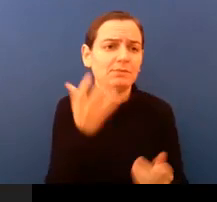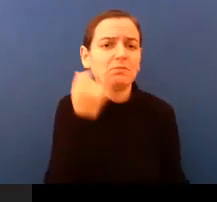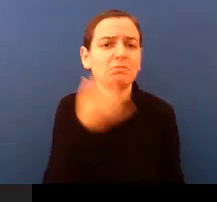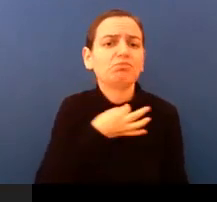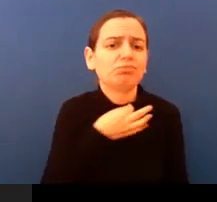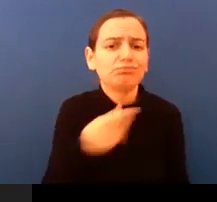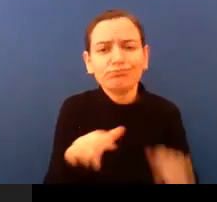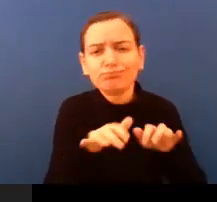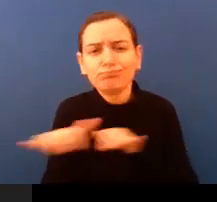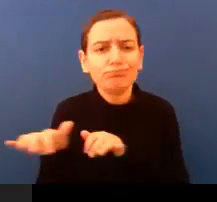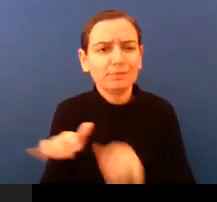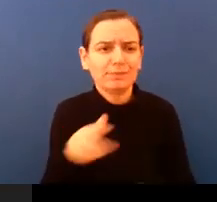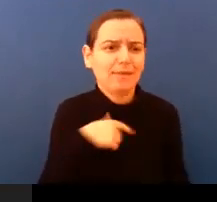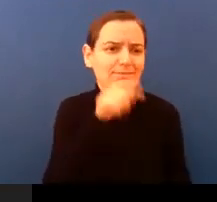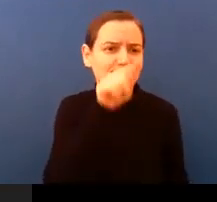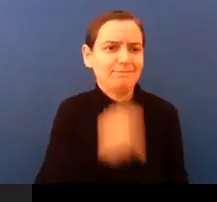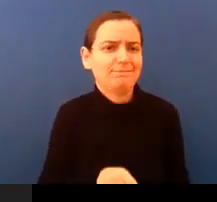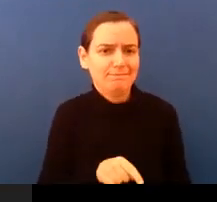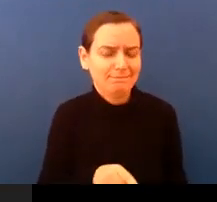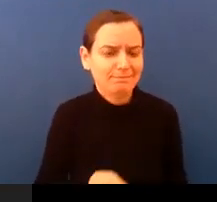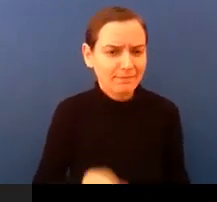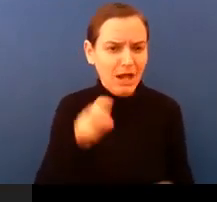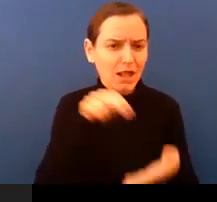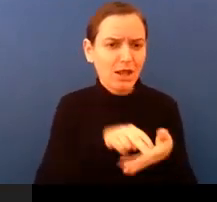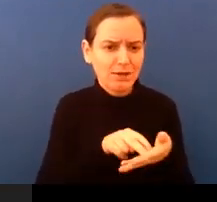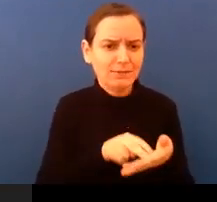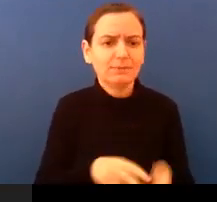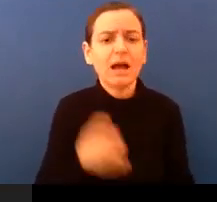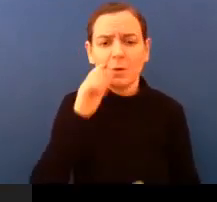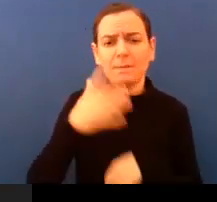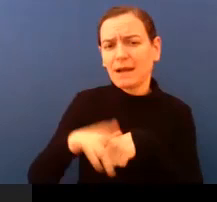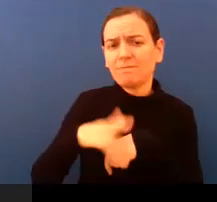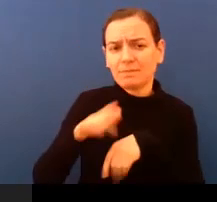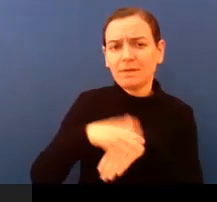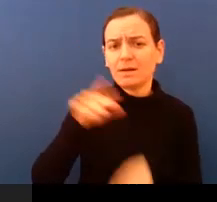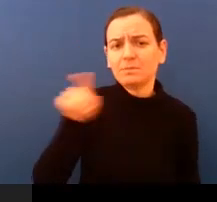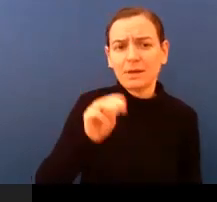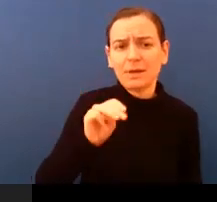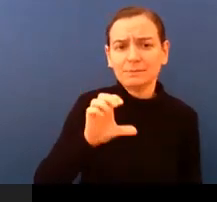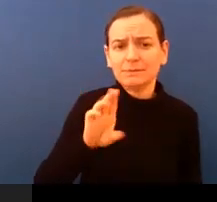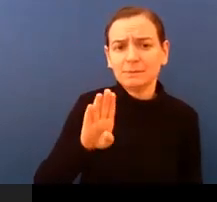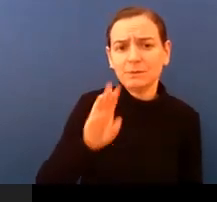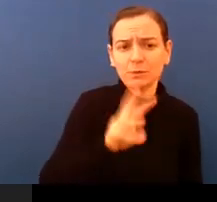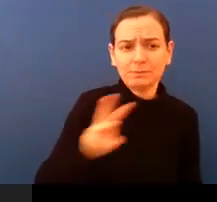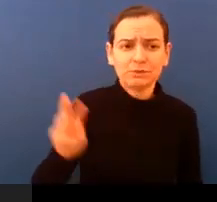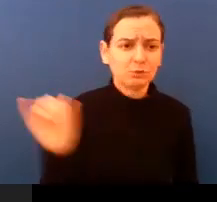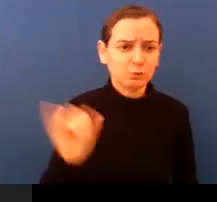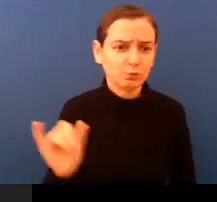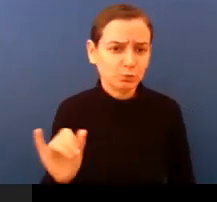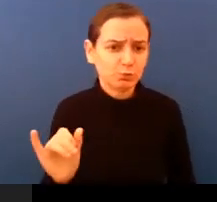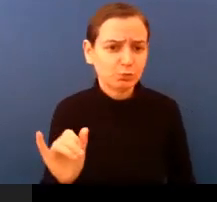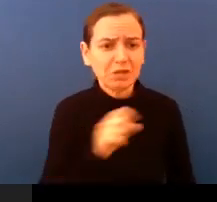about guide dog schools, guide dog standards, resources to find guide dog